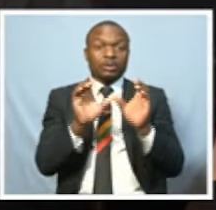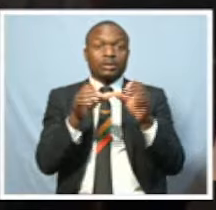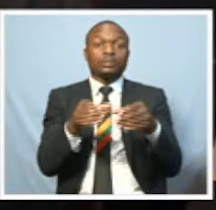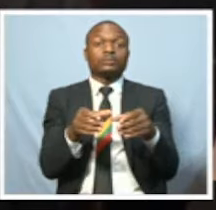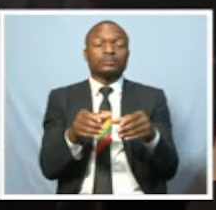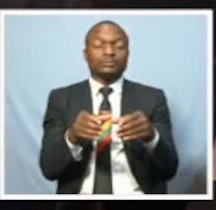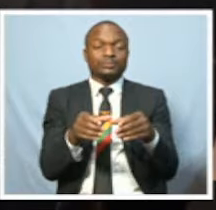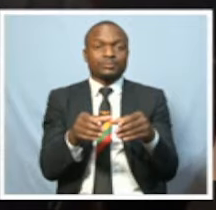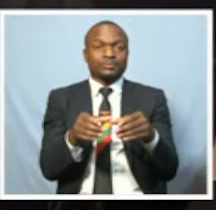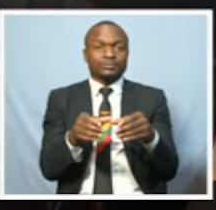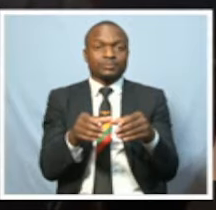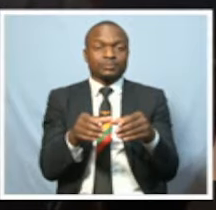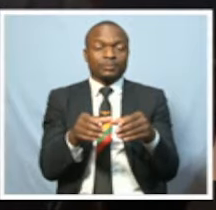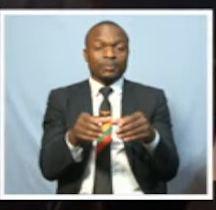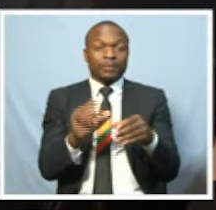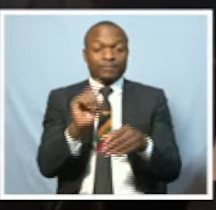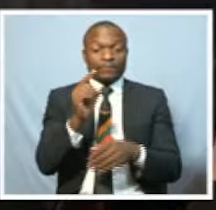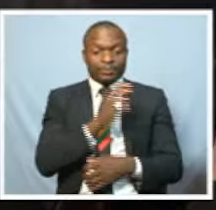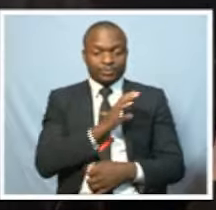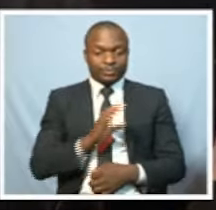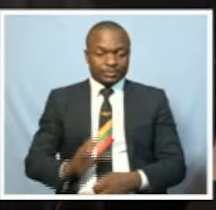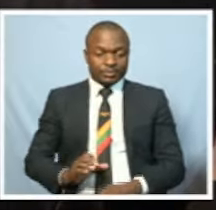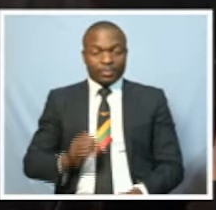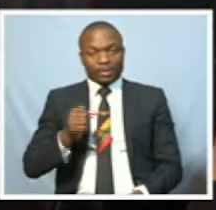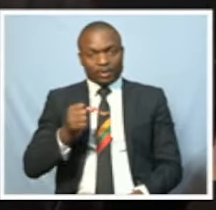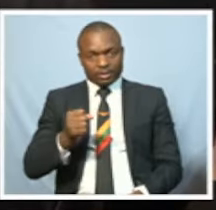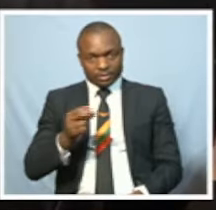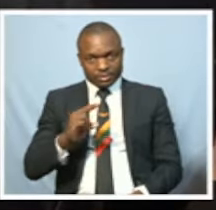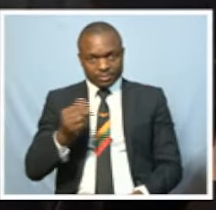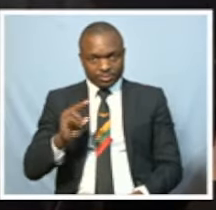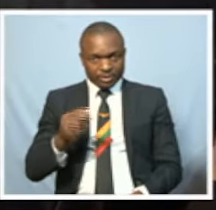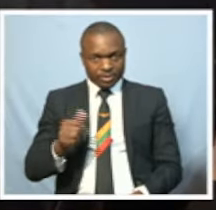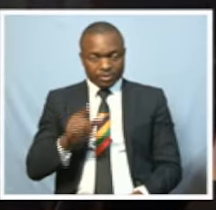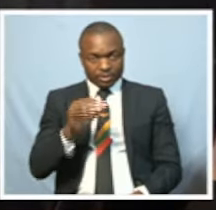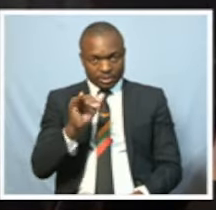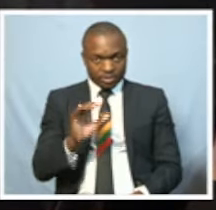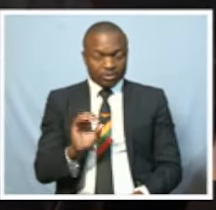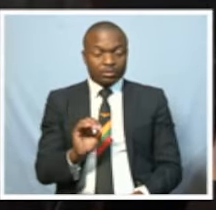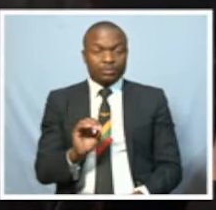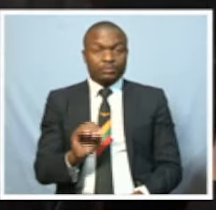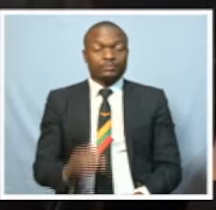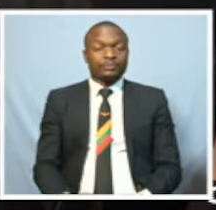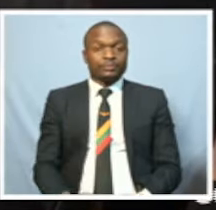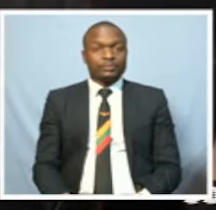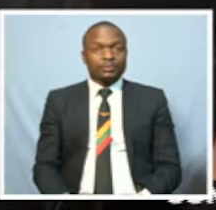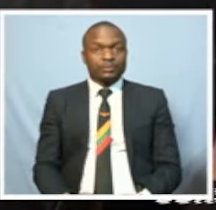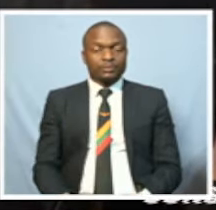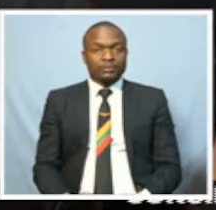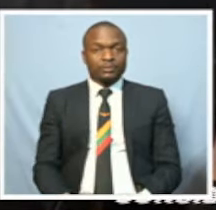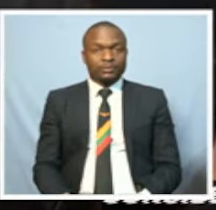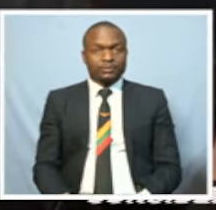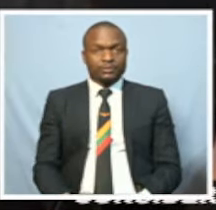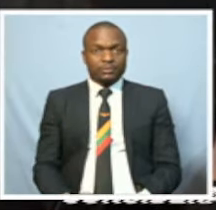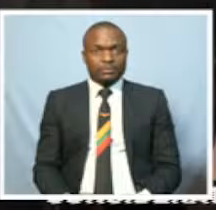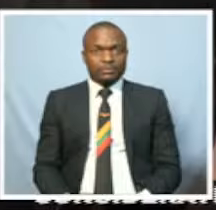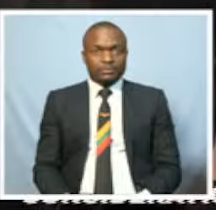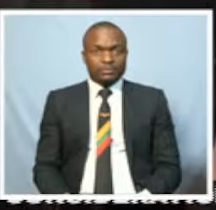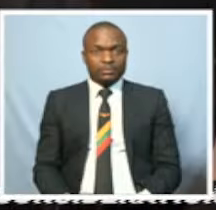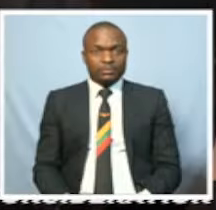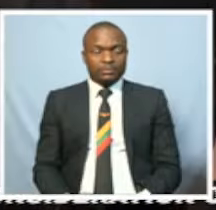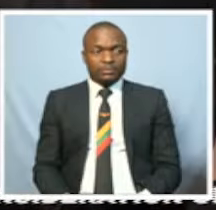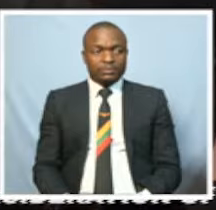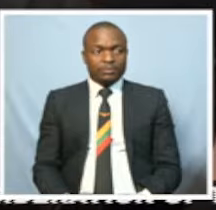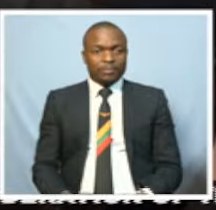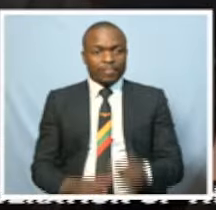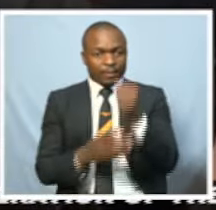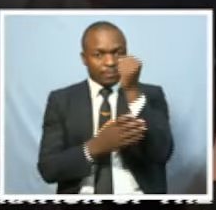whilst Shambrel was doing the construction? You say that due to